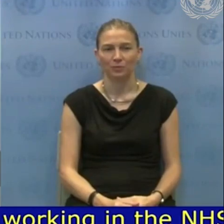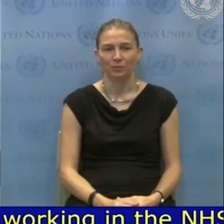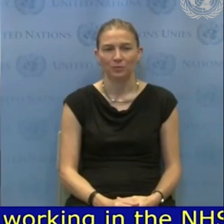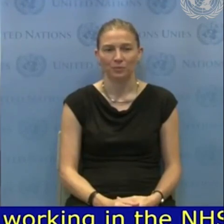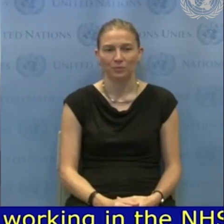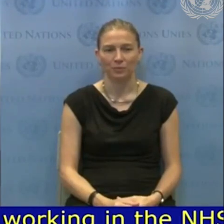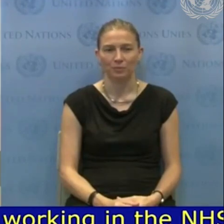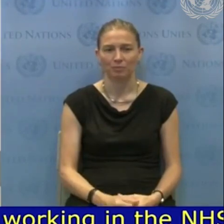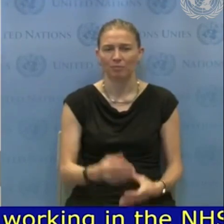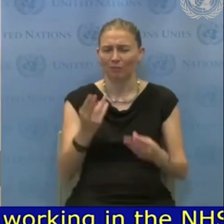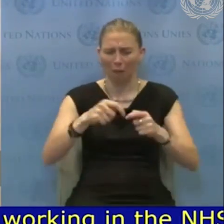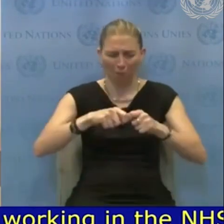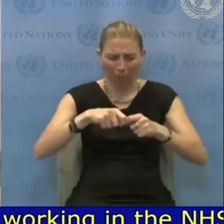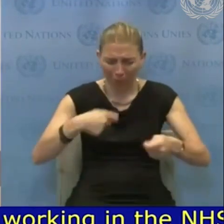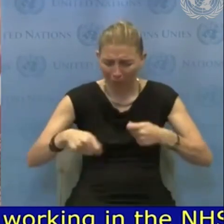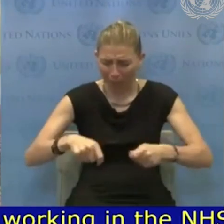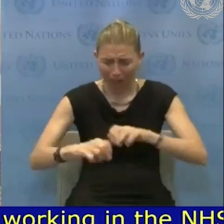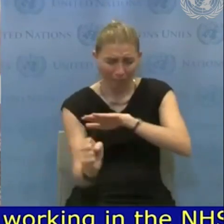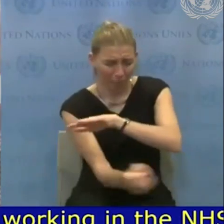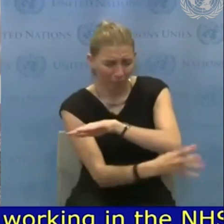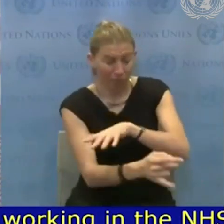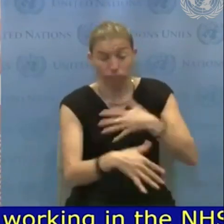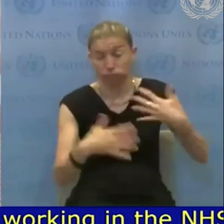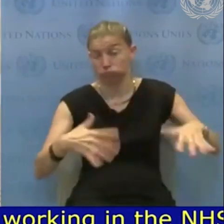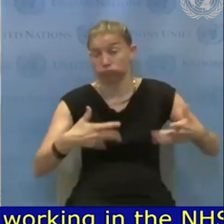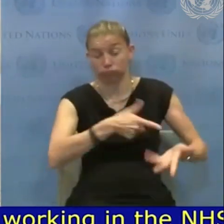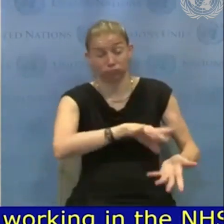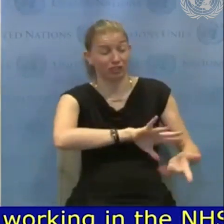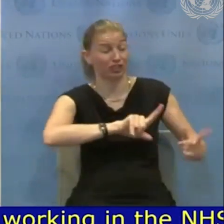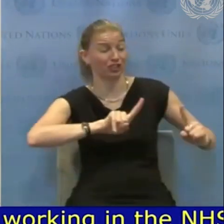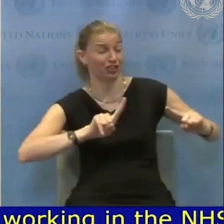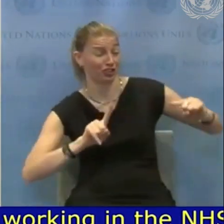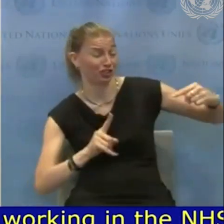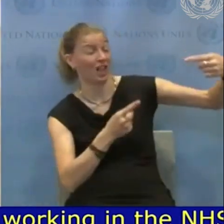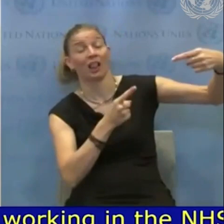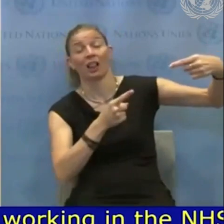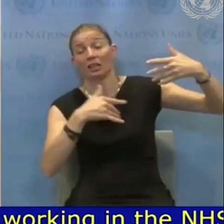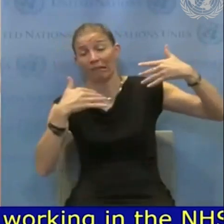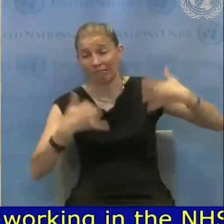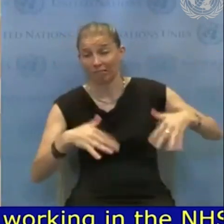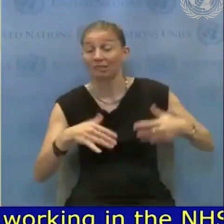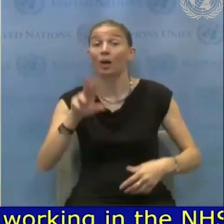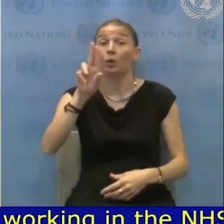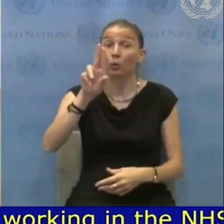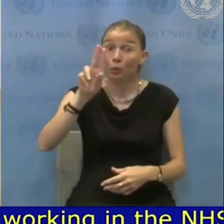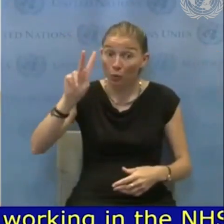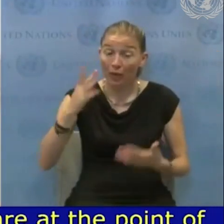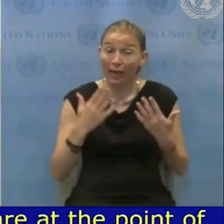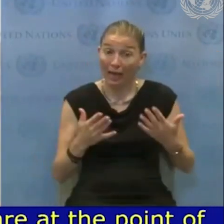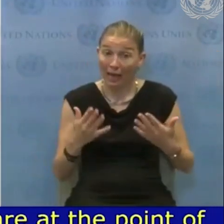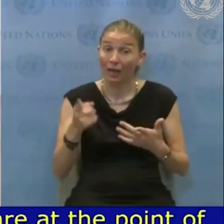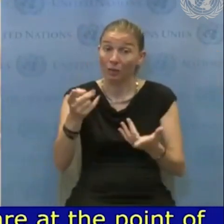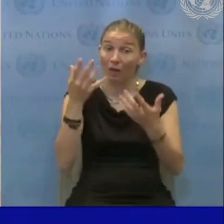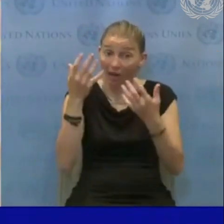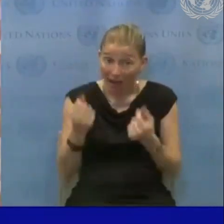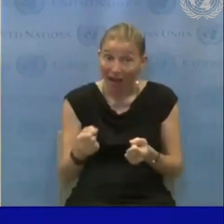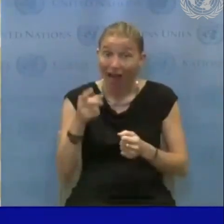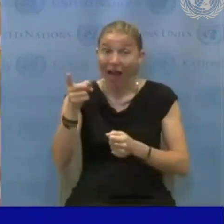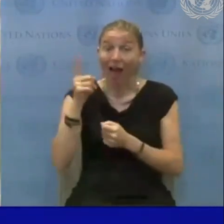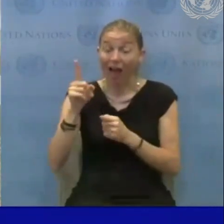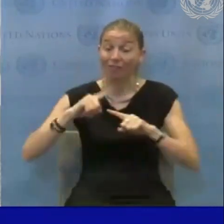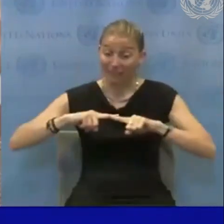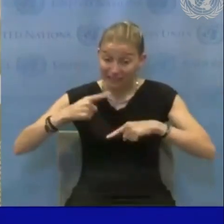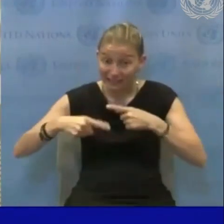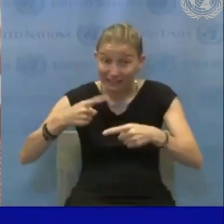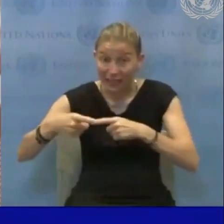Plastic pollution is one of the biggest challenges that we are facing. In the UK, we have developed a sustainable packaging made from